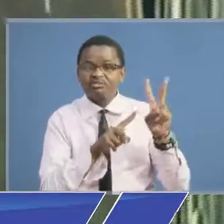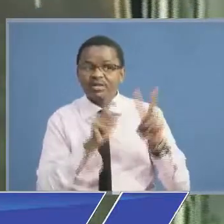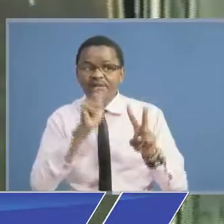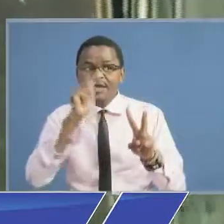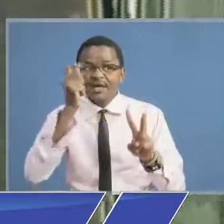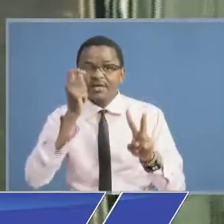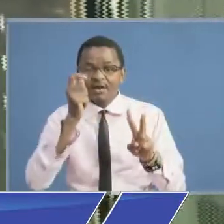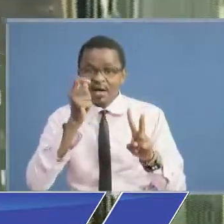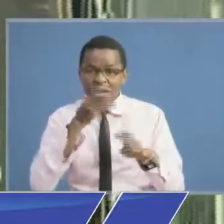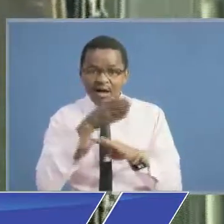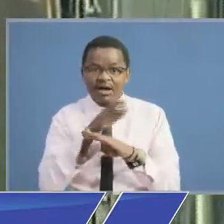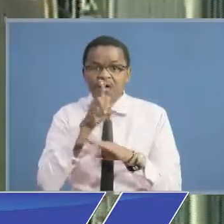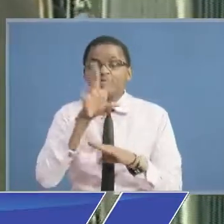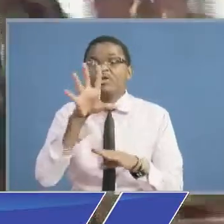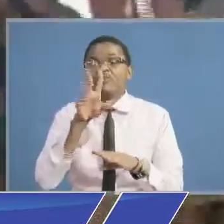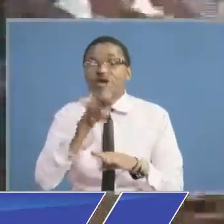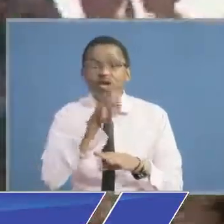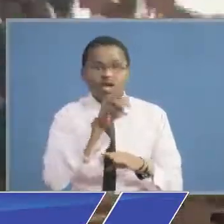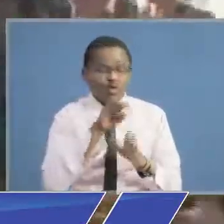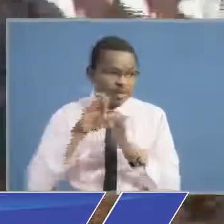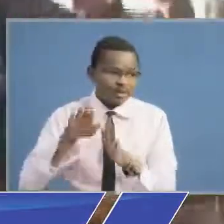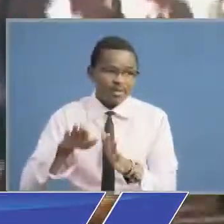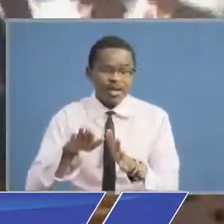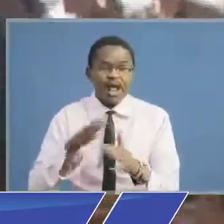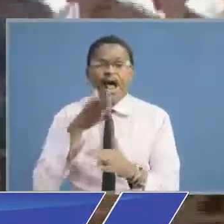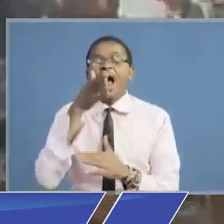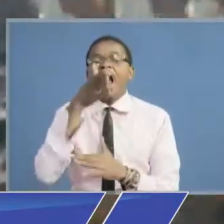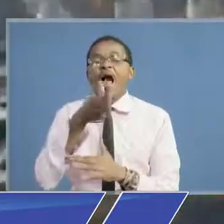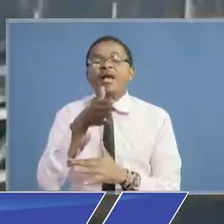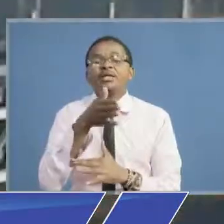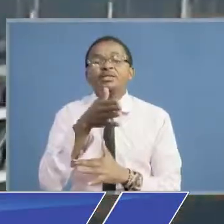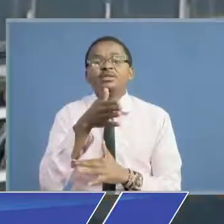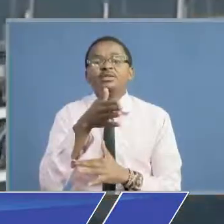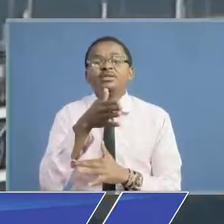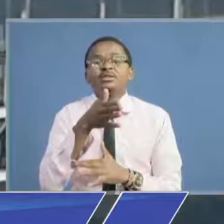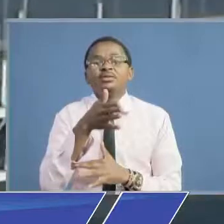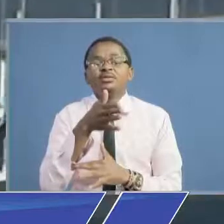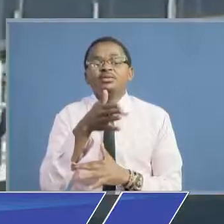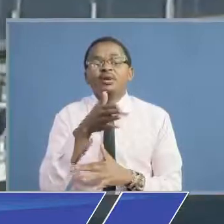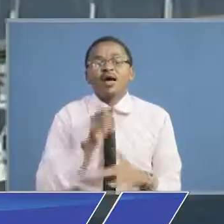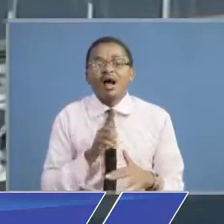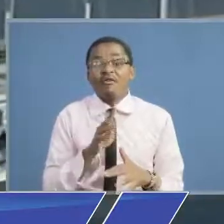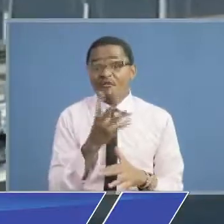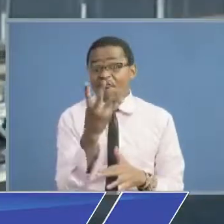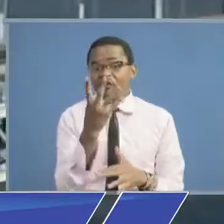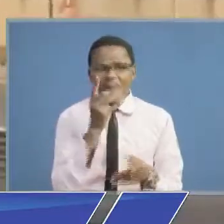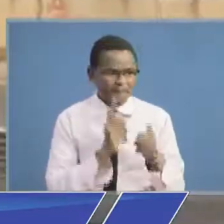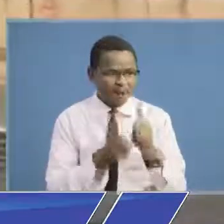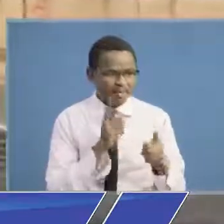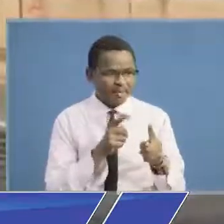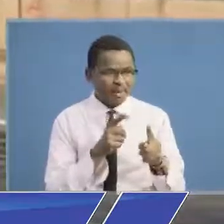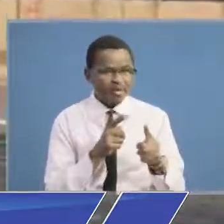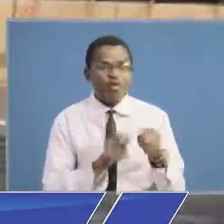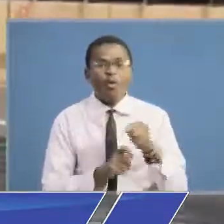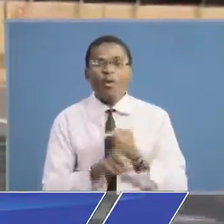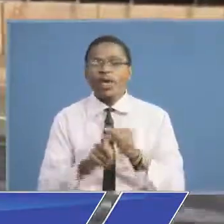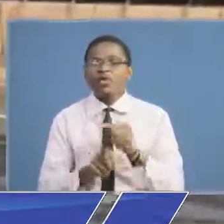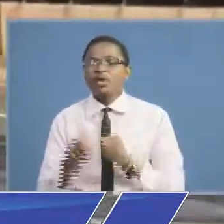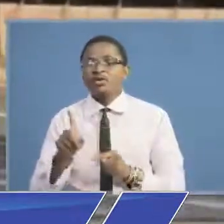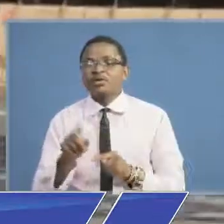Keitany sprint of 25 kilometers remaining to go ahead and clinch her fourth marathon title.